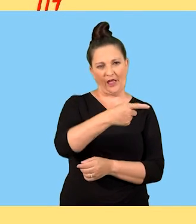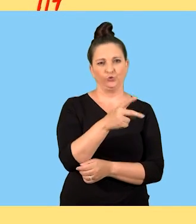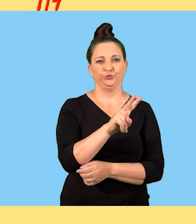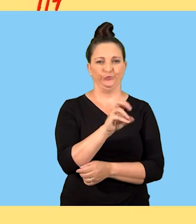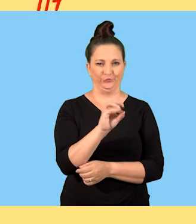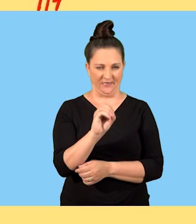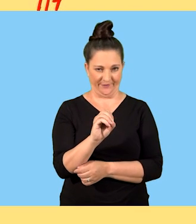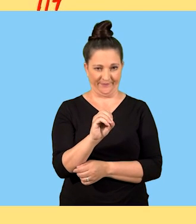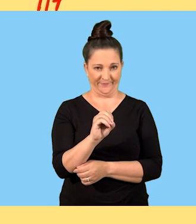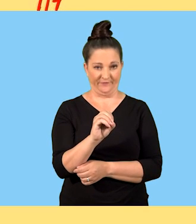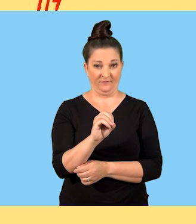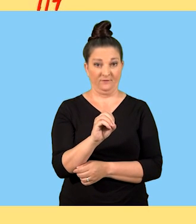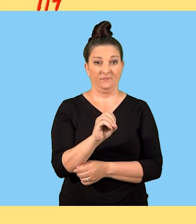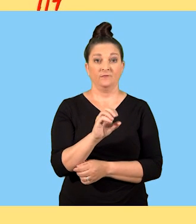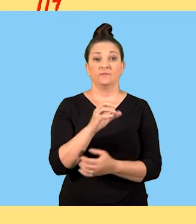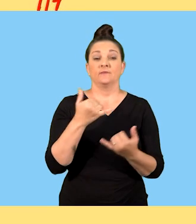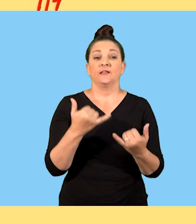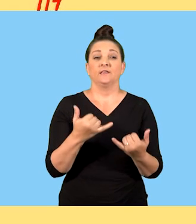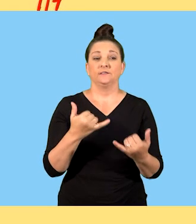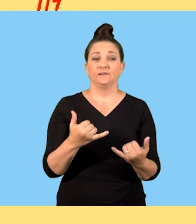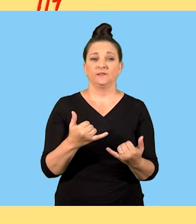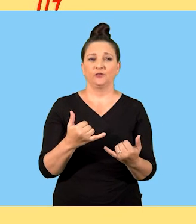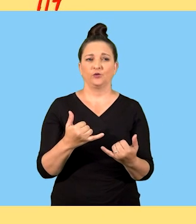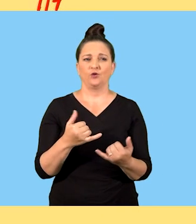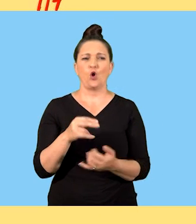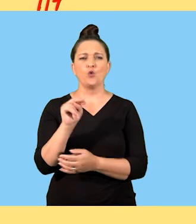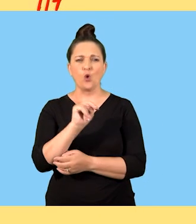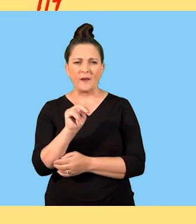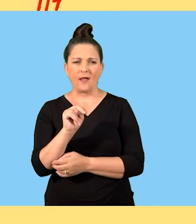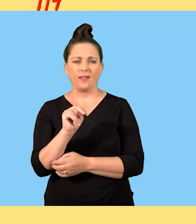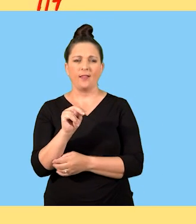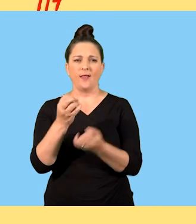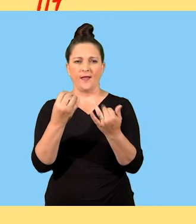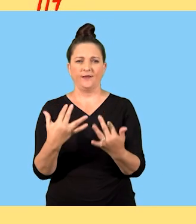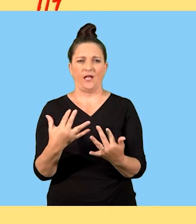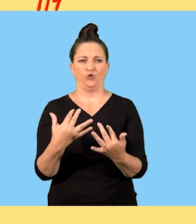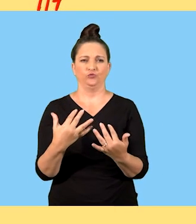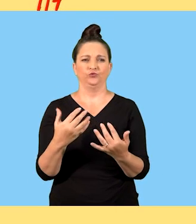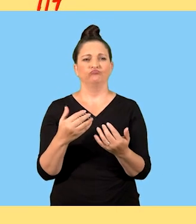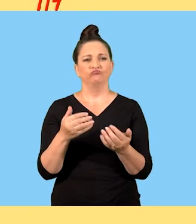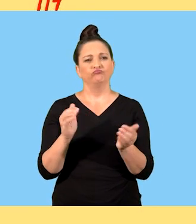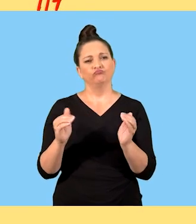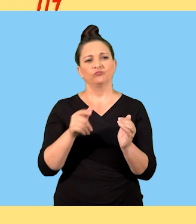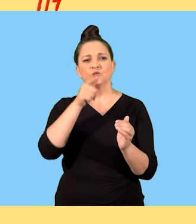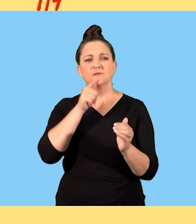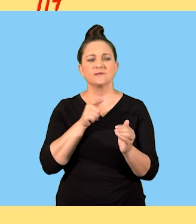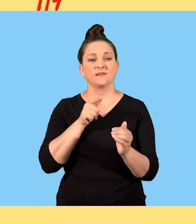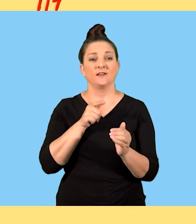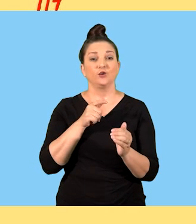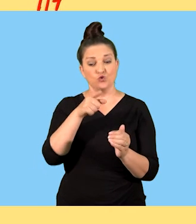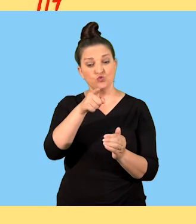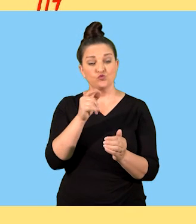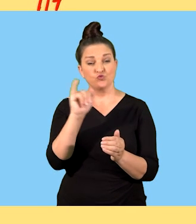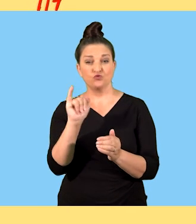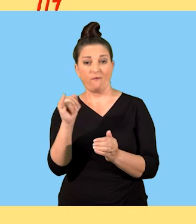expenses, 1,200. And then under the nominal account section, you have insurance. So what we did here is